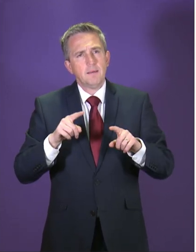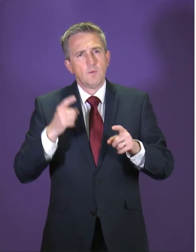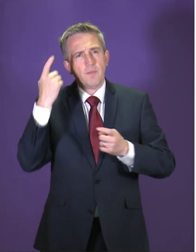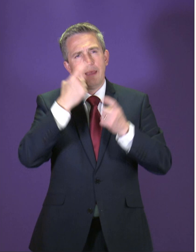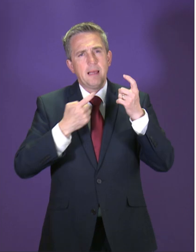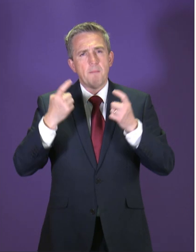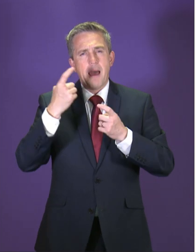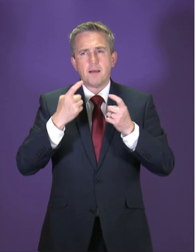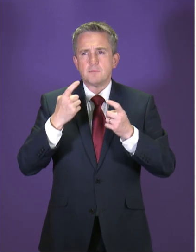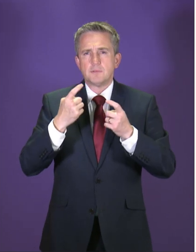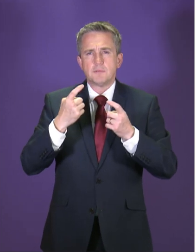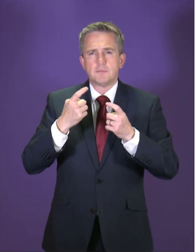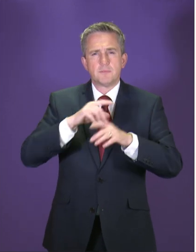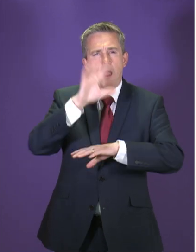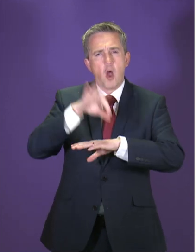of the architect